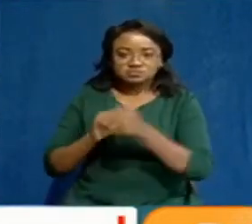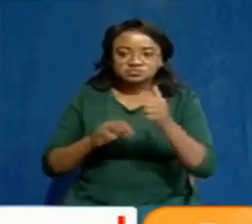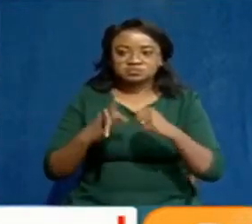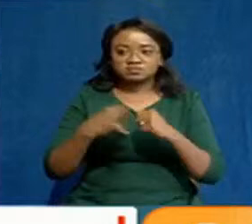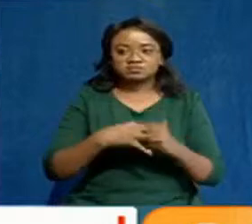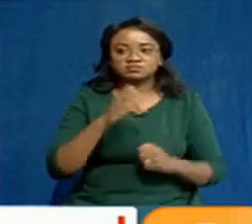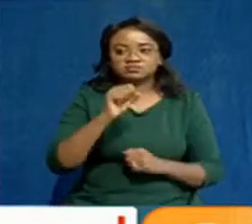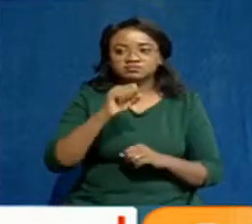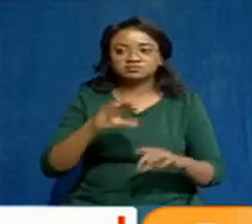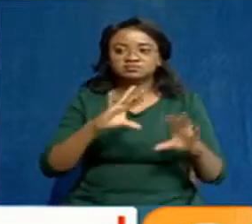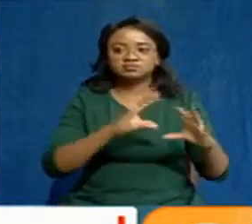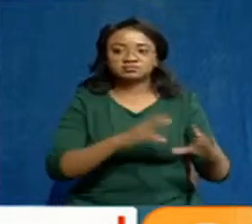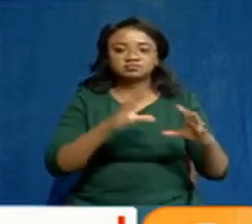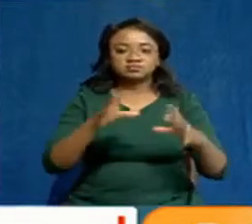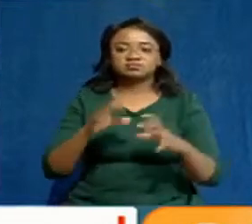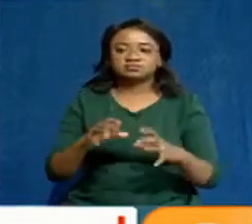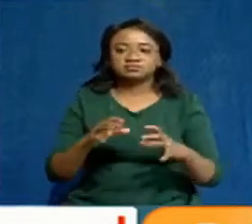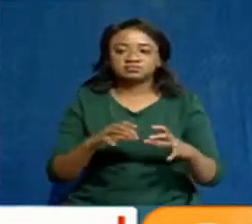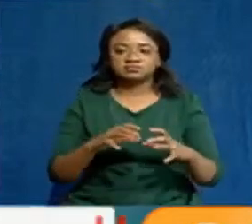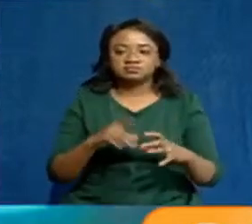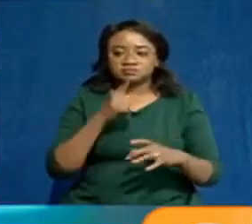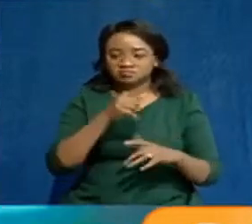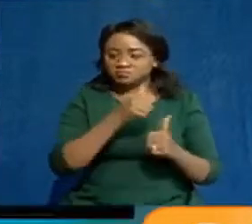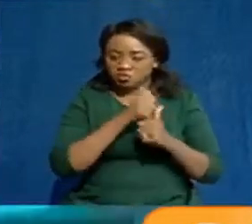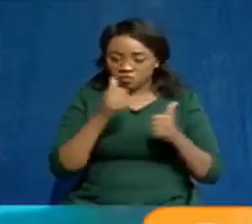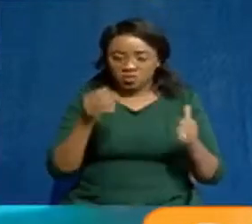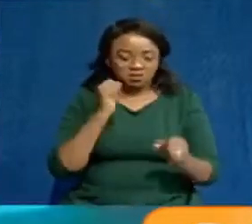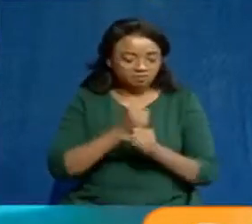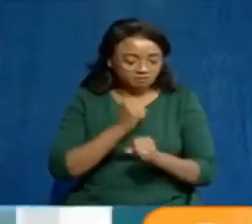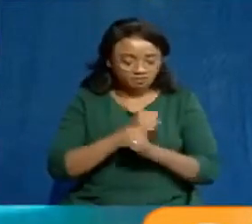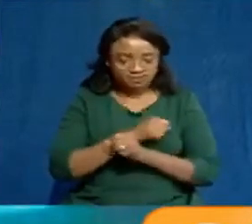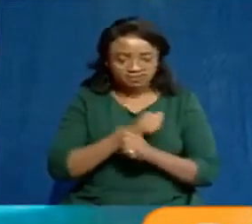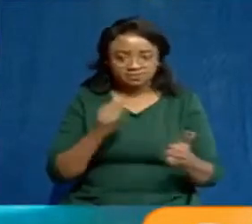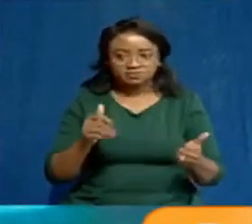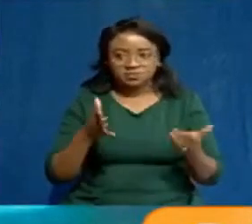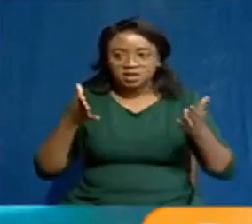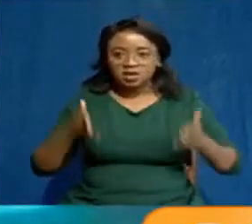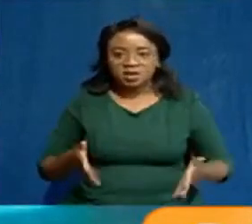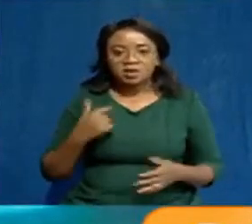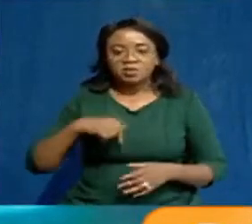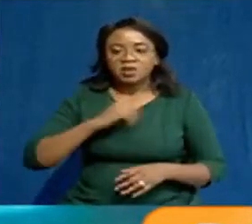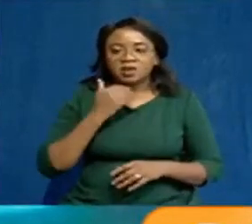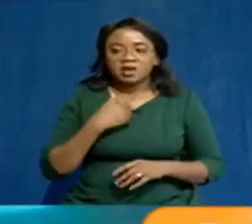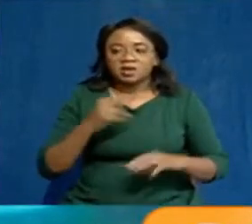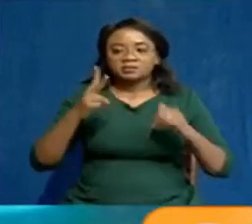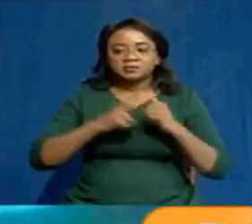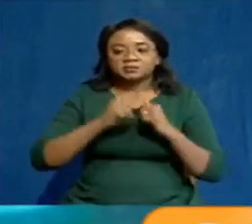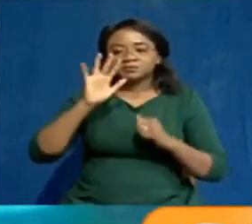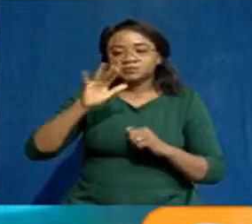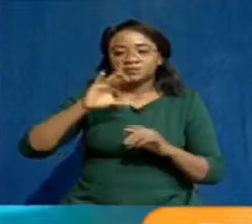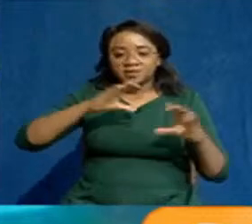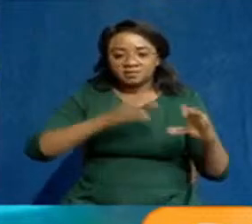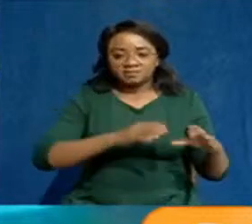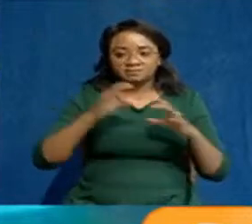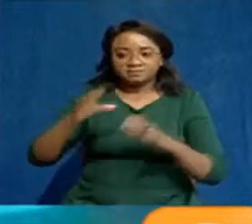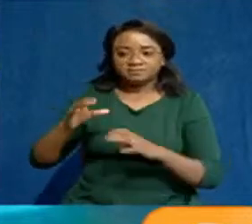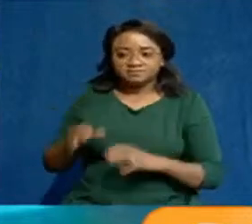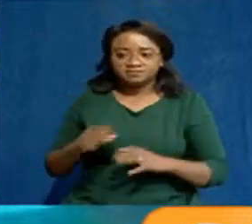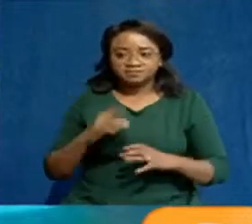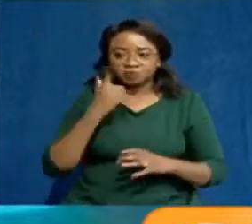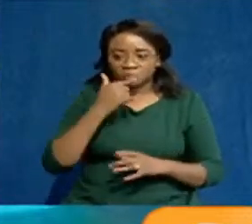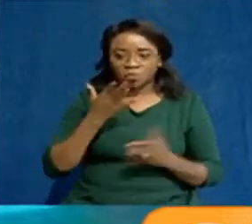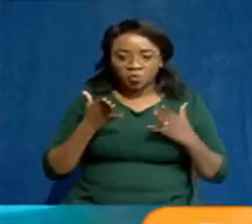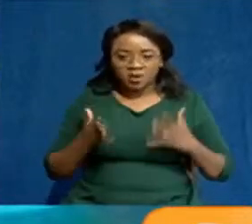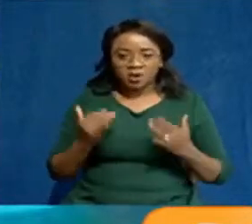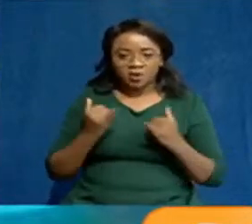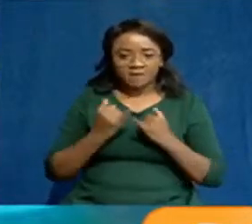phase involved 85 companies. They did a good job. And now we have 75 companies who are